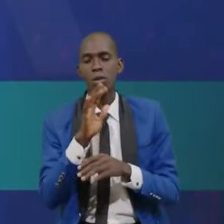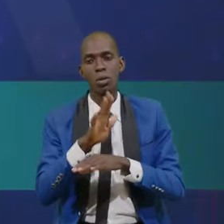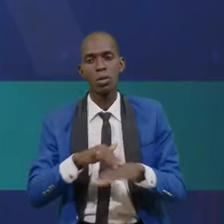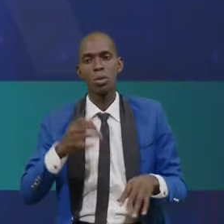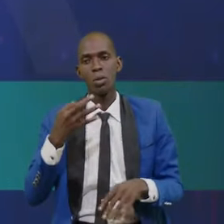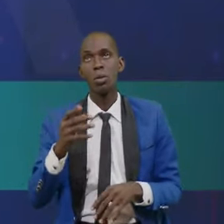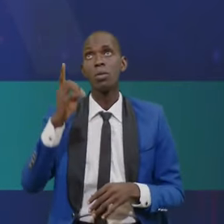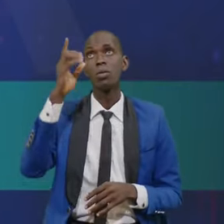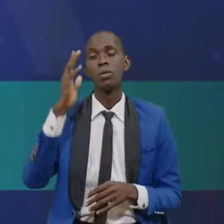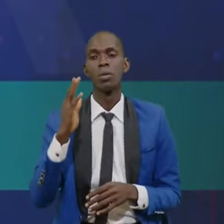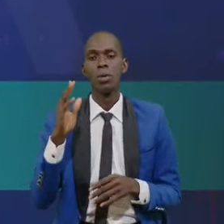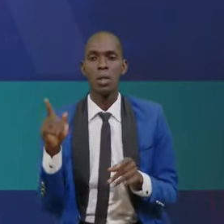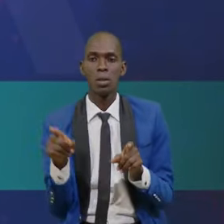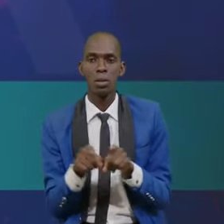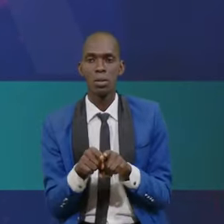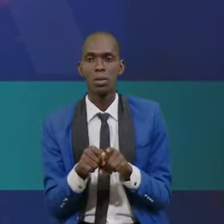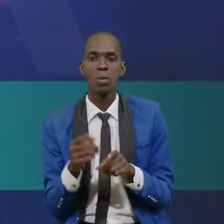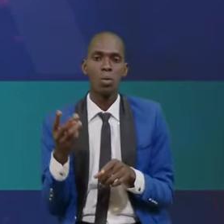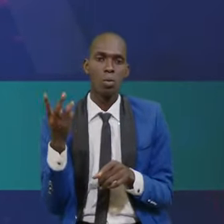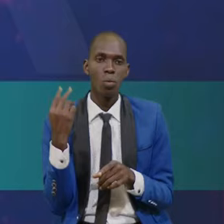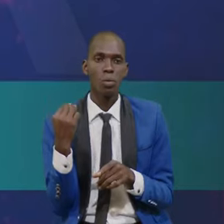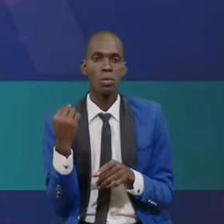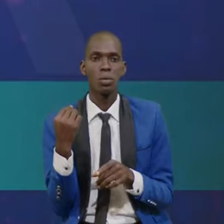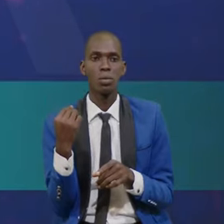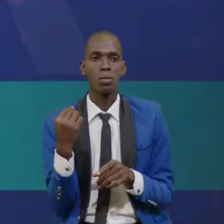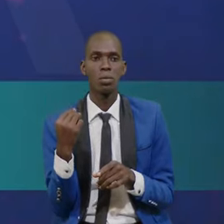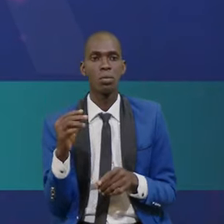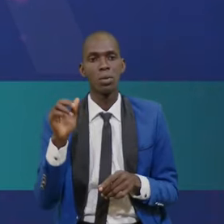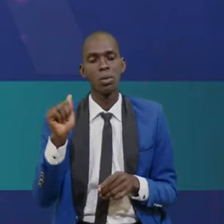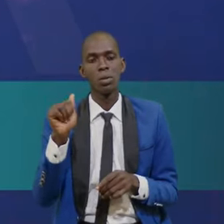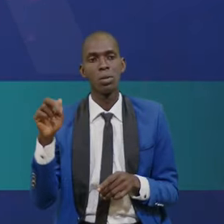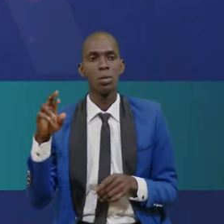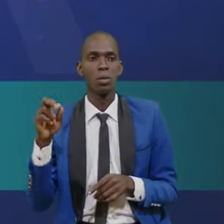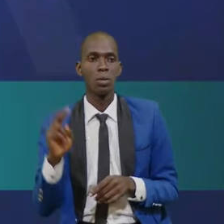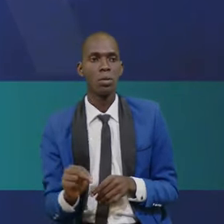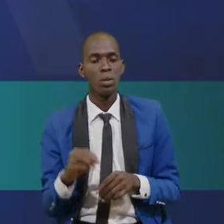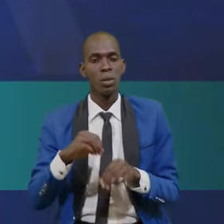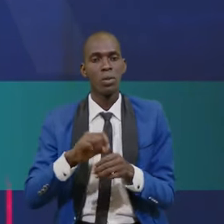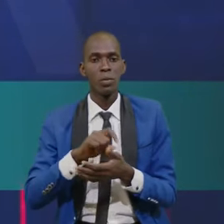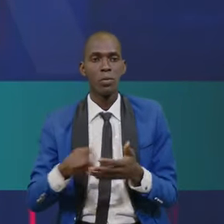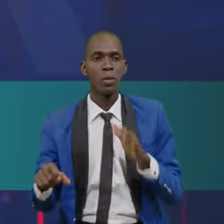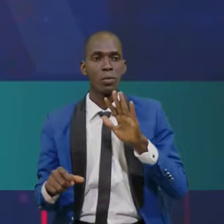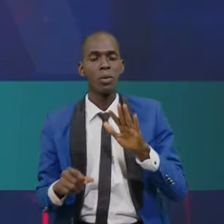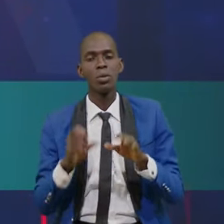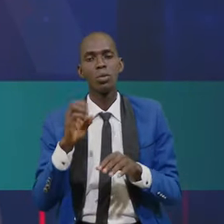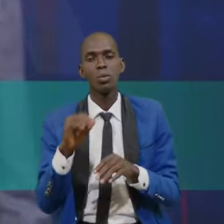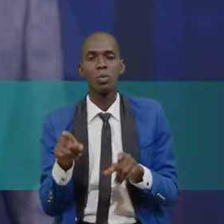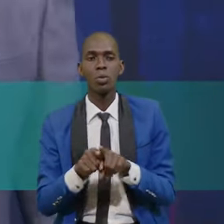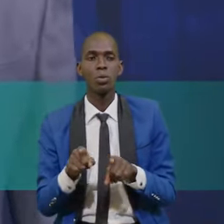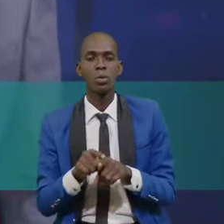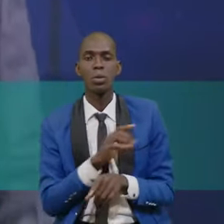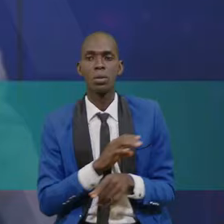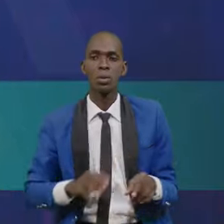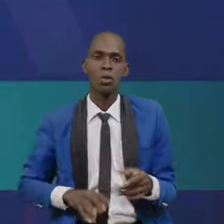God, as was Aaron. Look at verse 5. It says, so also Christ